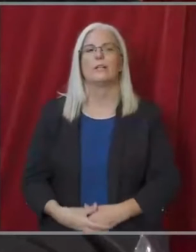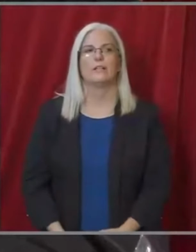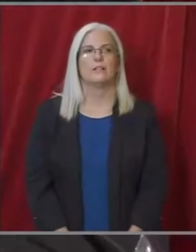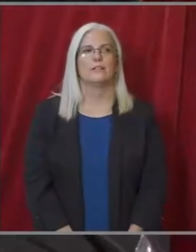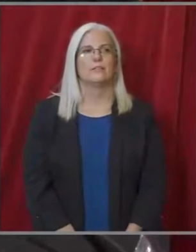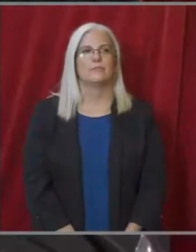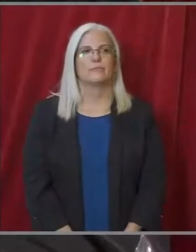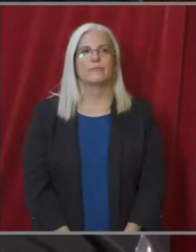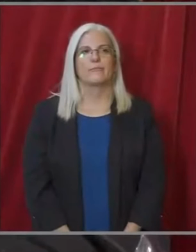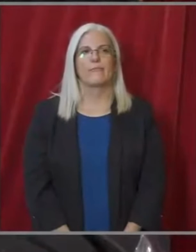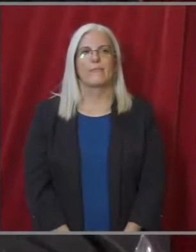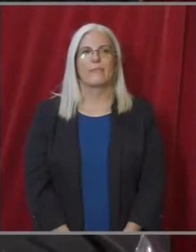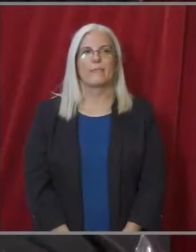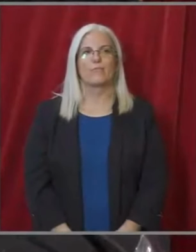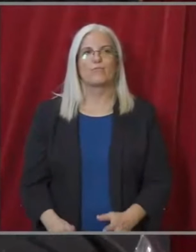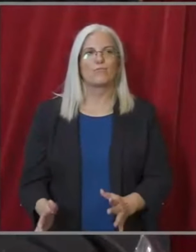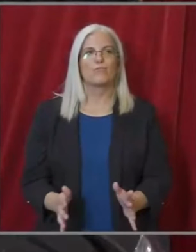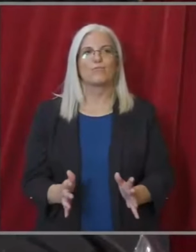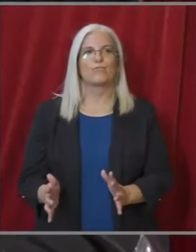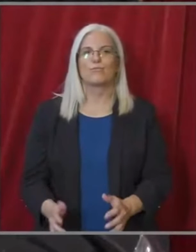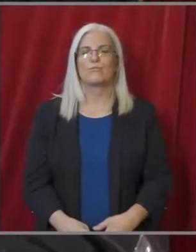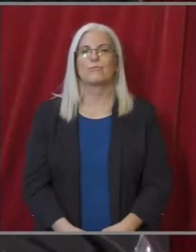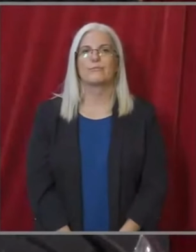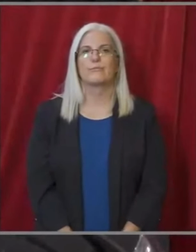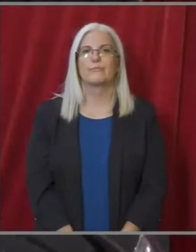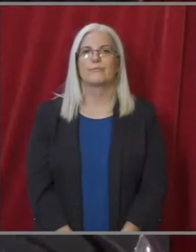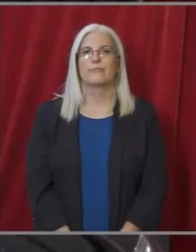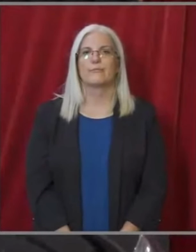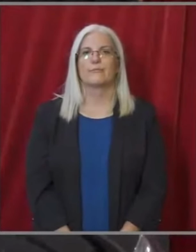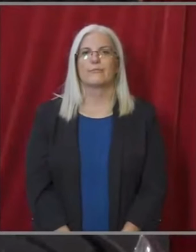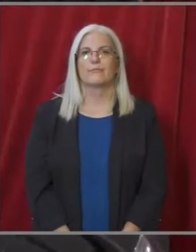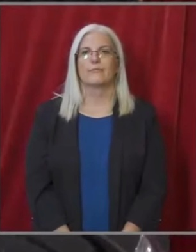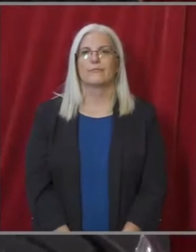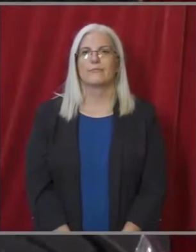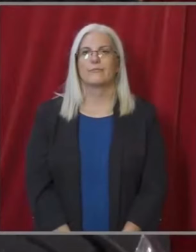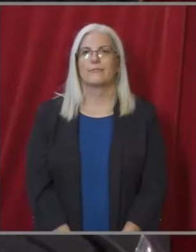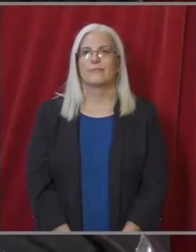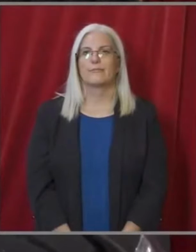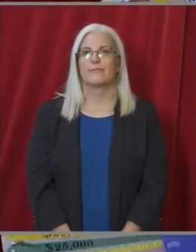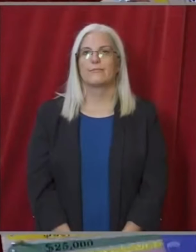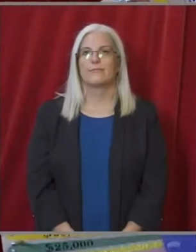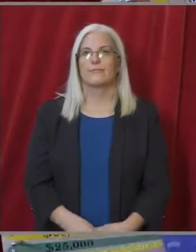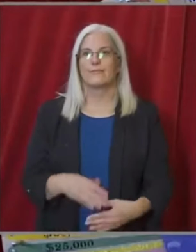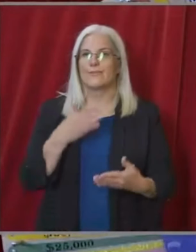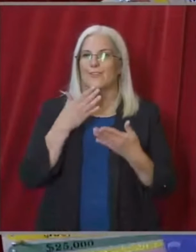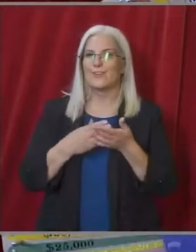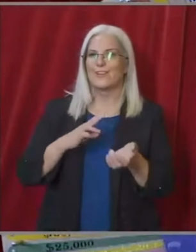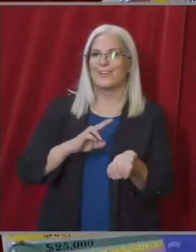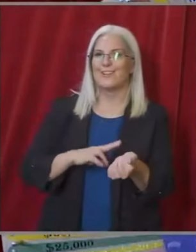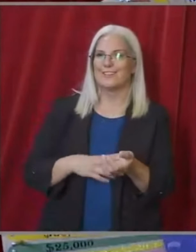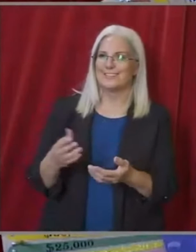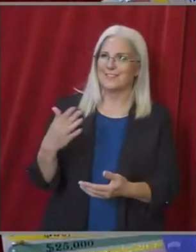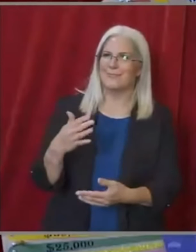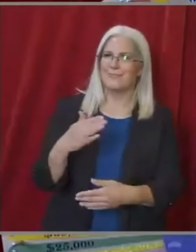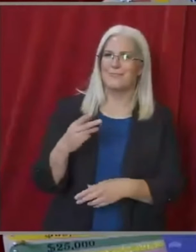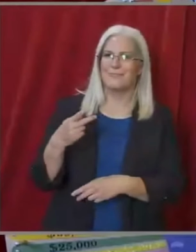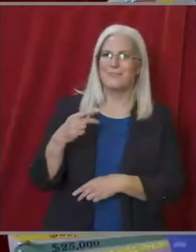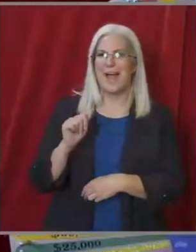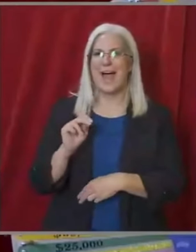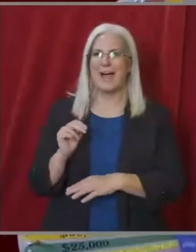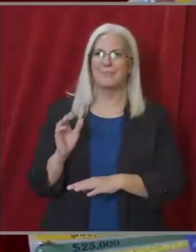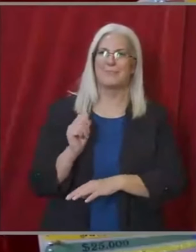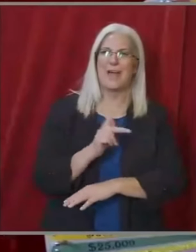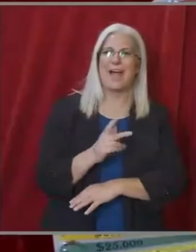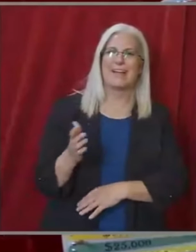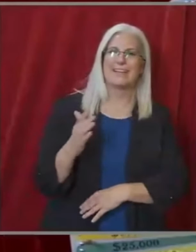All right. As our good nurse puts that up, I'm going to invite Dr. Pan, Senator Pan, and